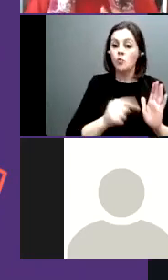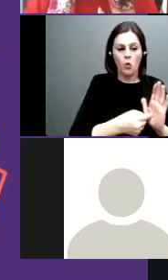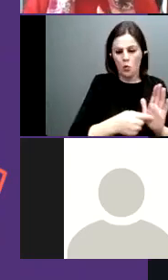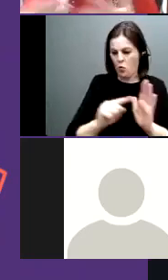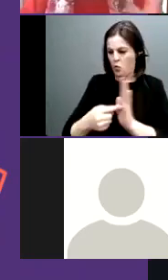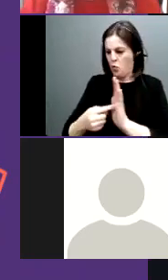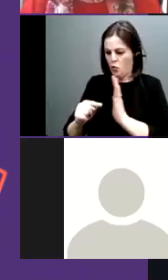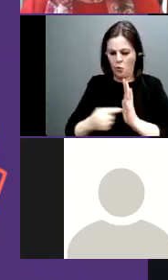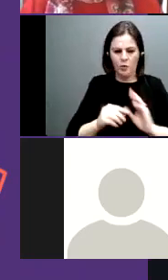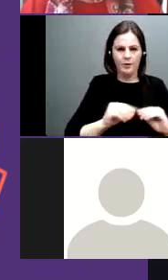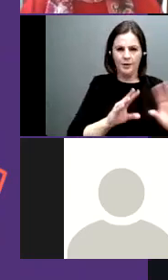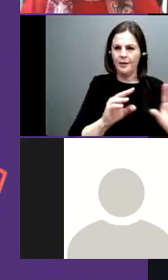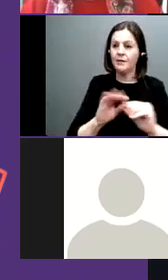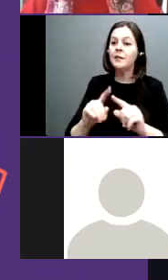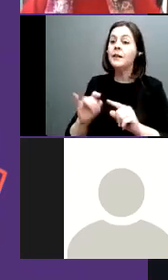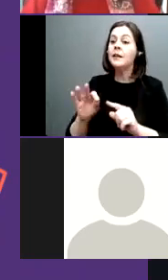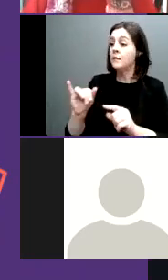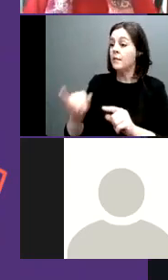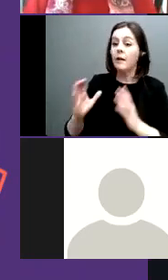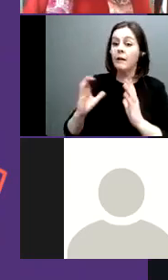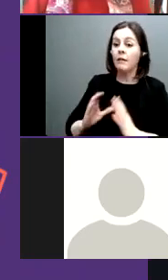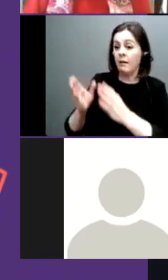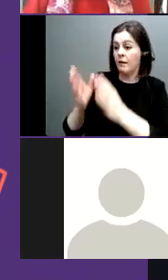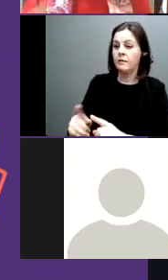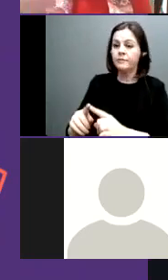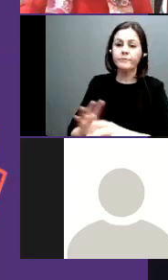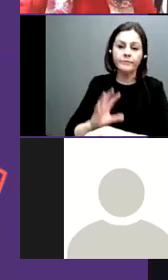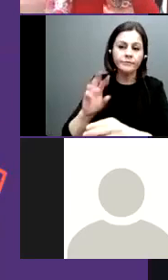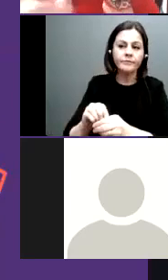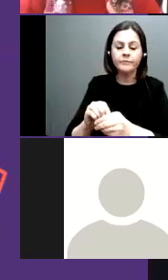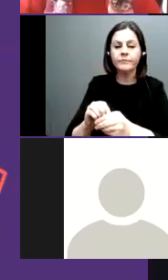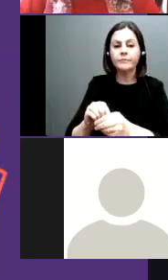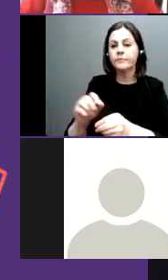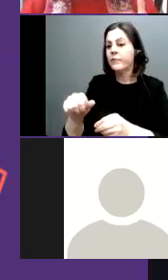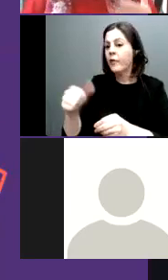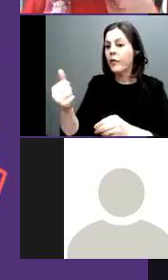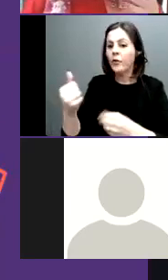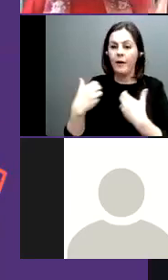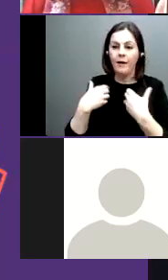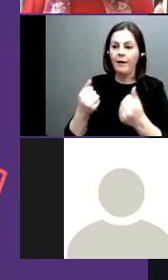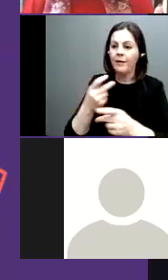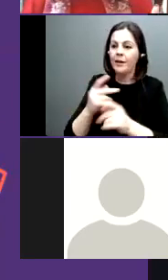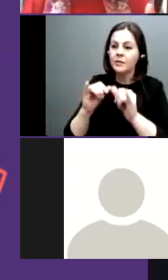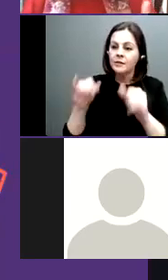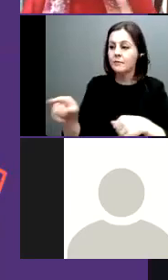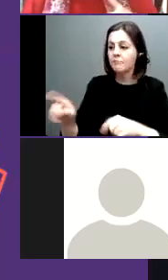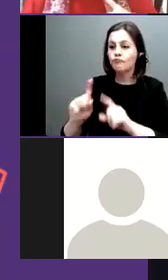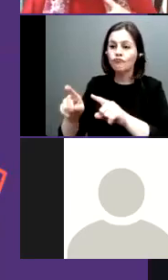in, other healthcare systems, if they have a medical doctor or a